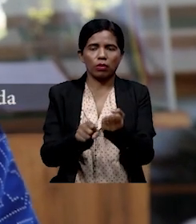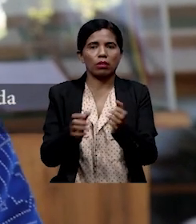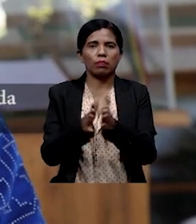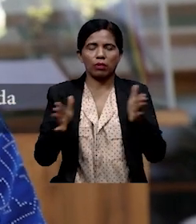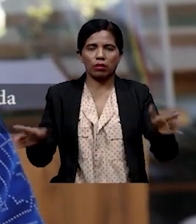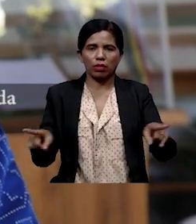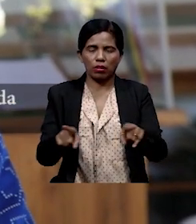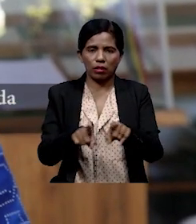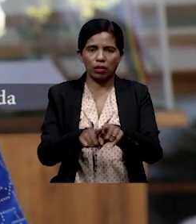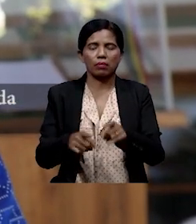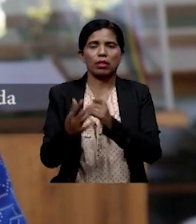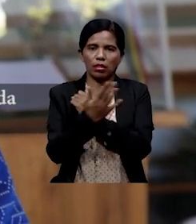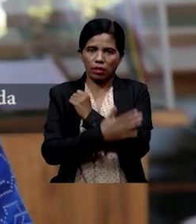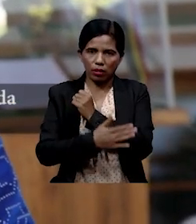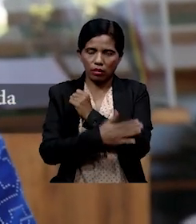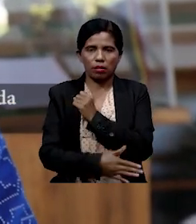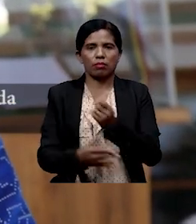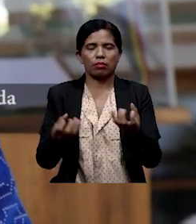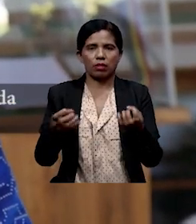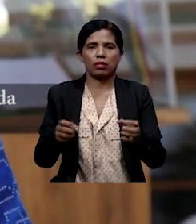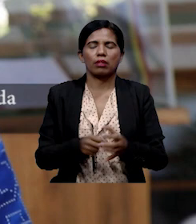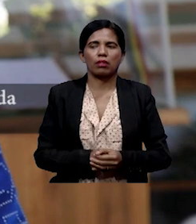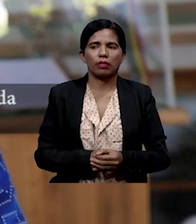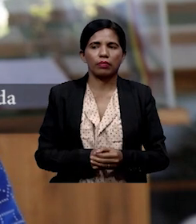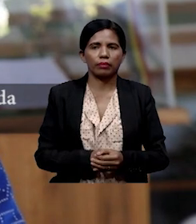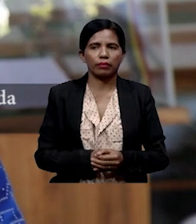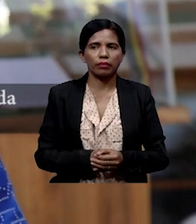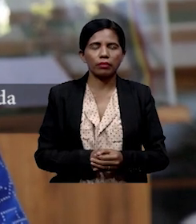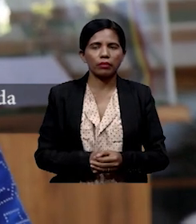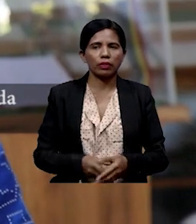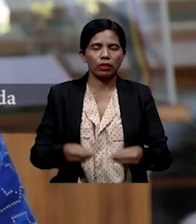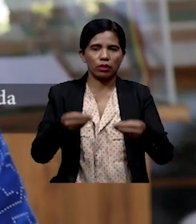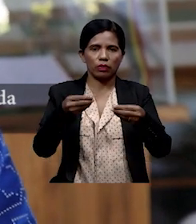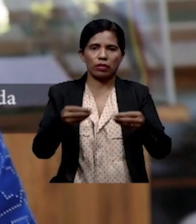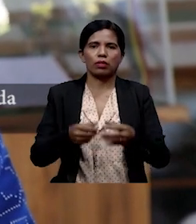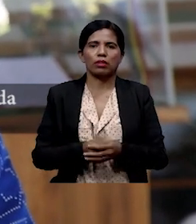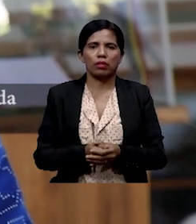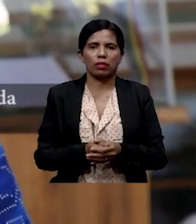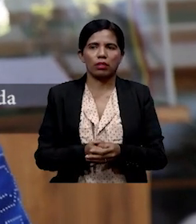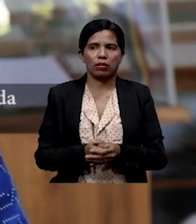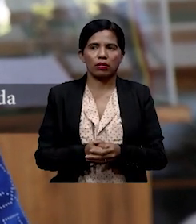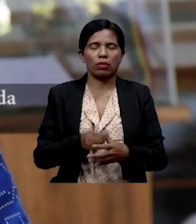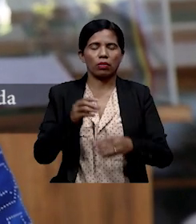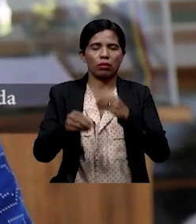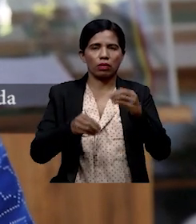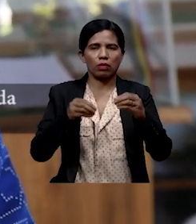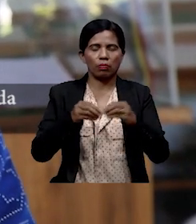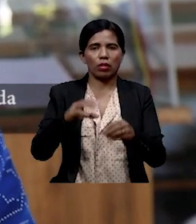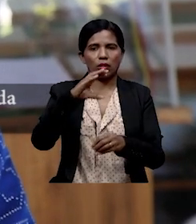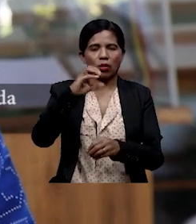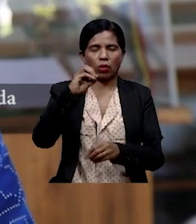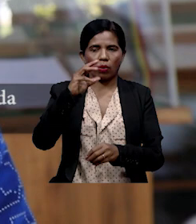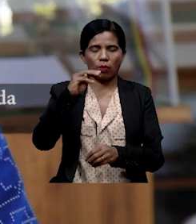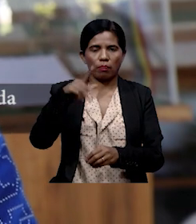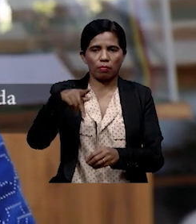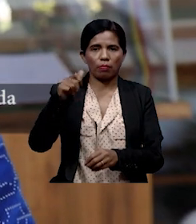a threshold with the country, and we are now, soon we expect to embark on a significant compact with